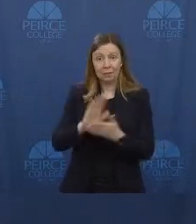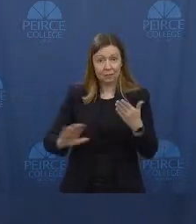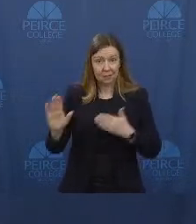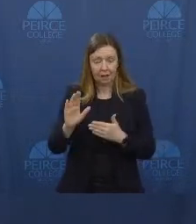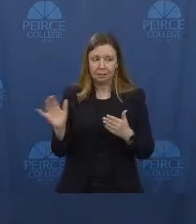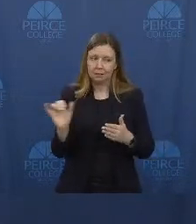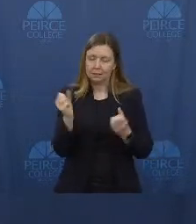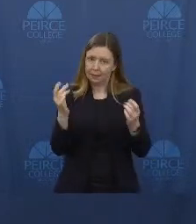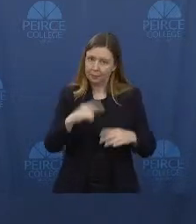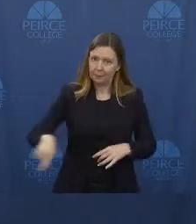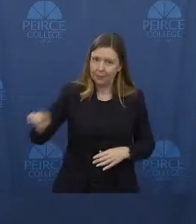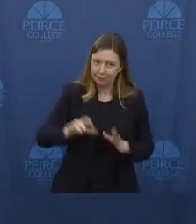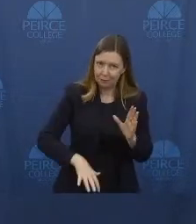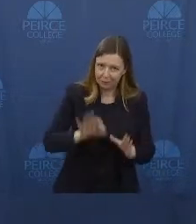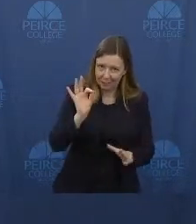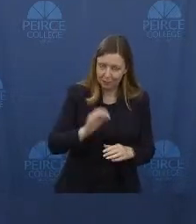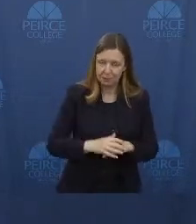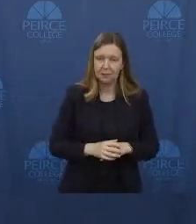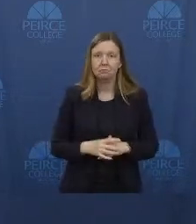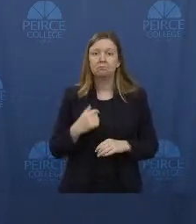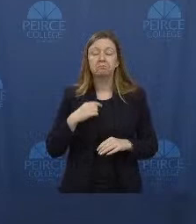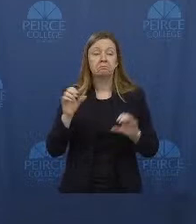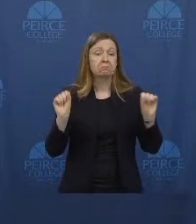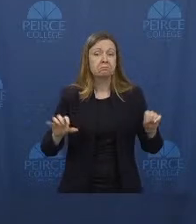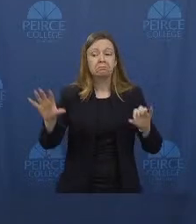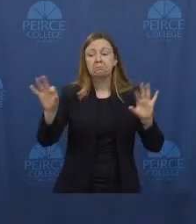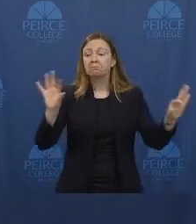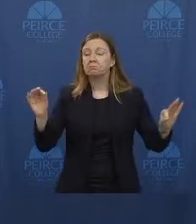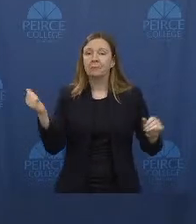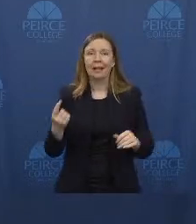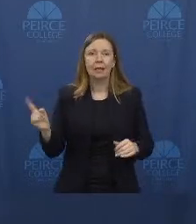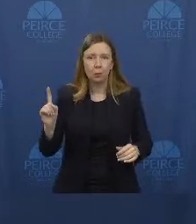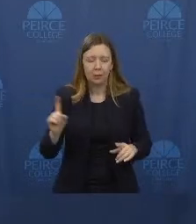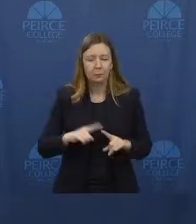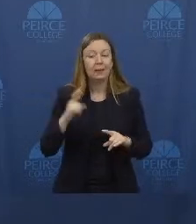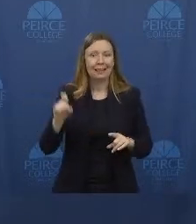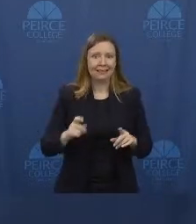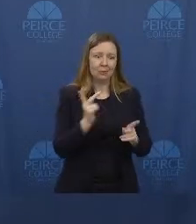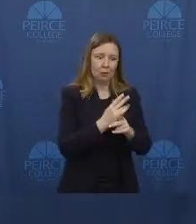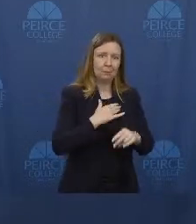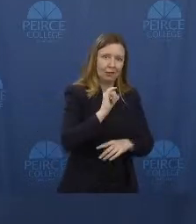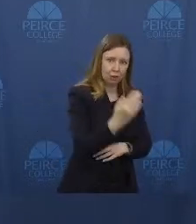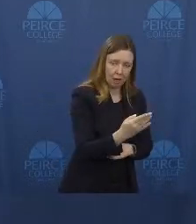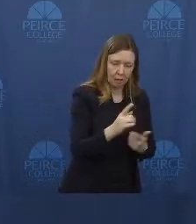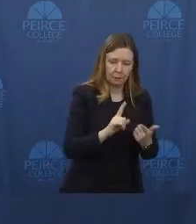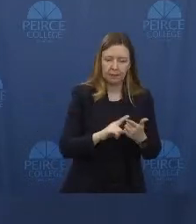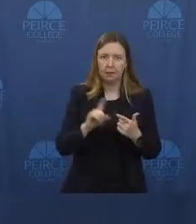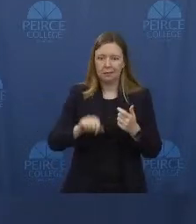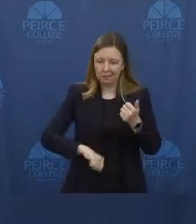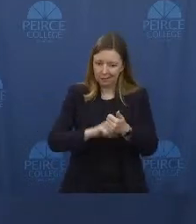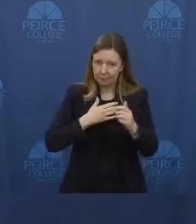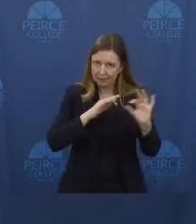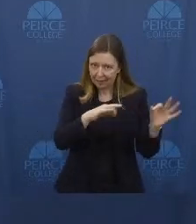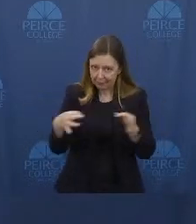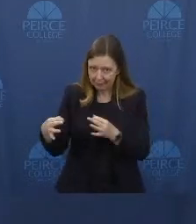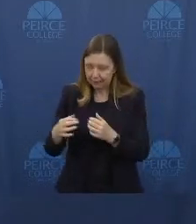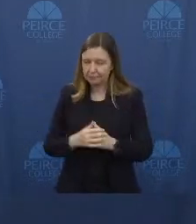probably did. I could have gone anywhere, but I needed to keep my job. I needed to support my family.